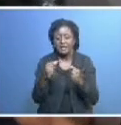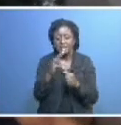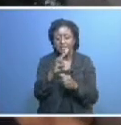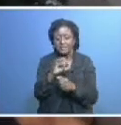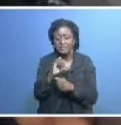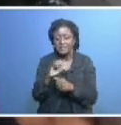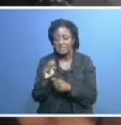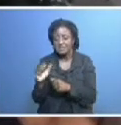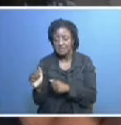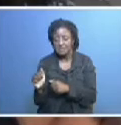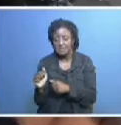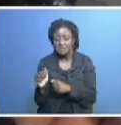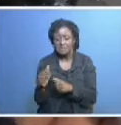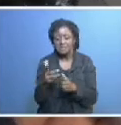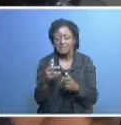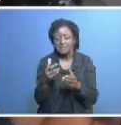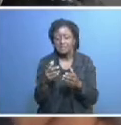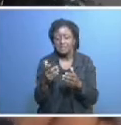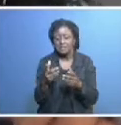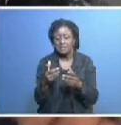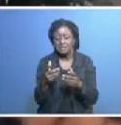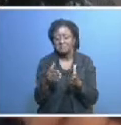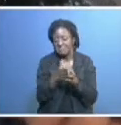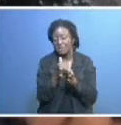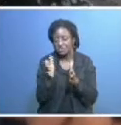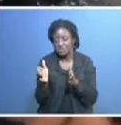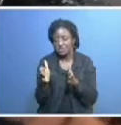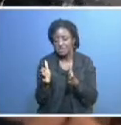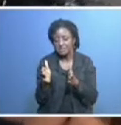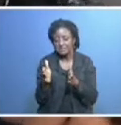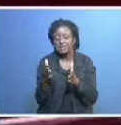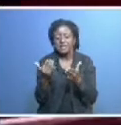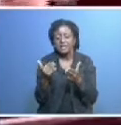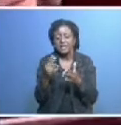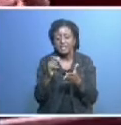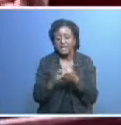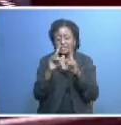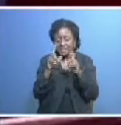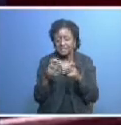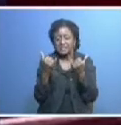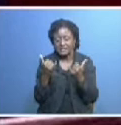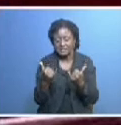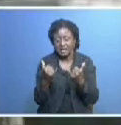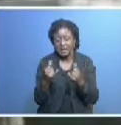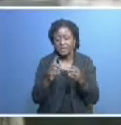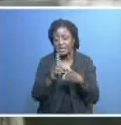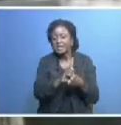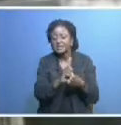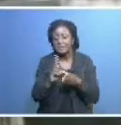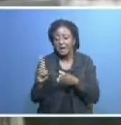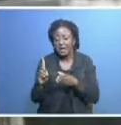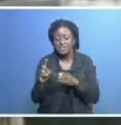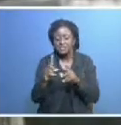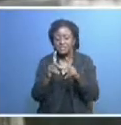Instead of that test being a 5-day test, it is now a departure test. Still, Pintard called on government to rethink